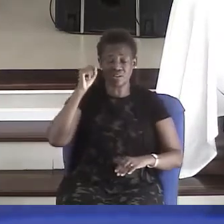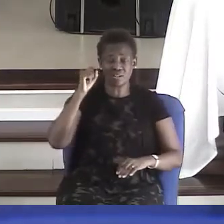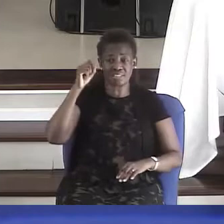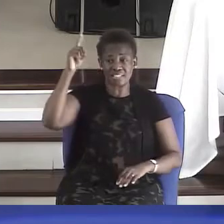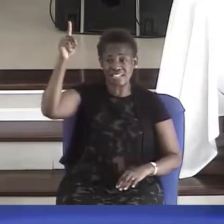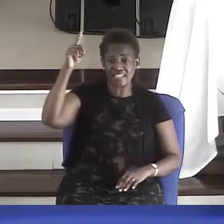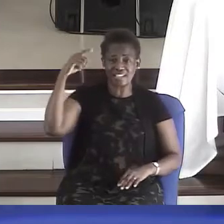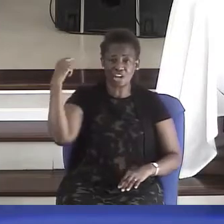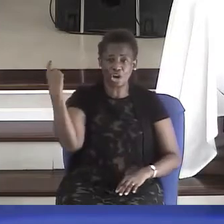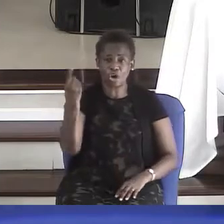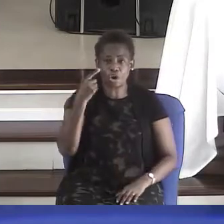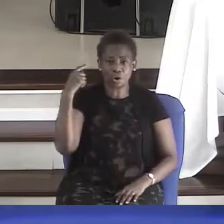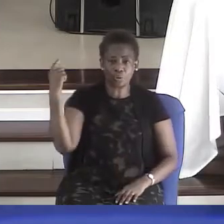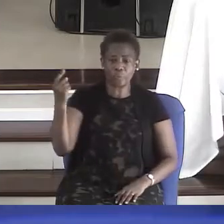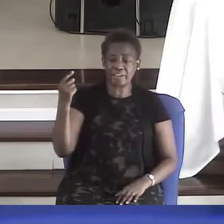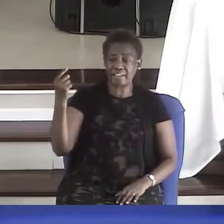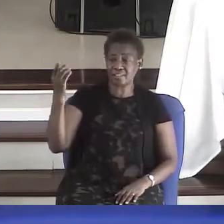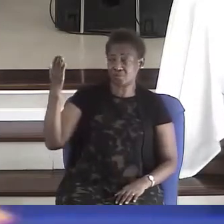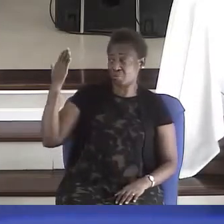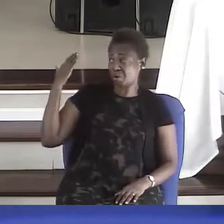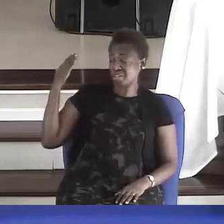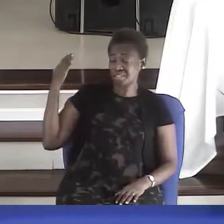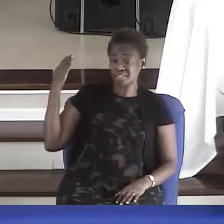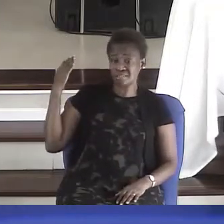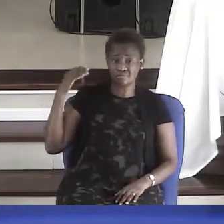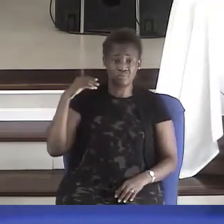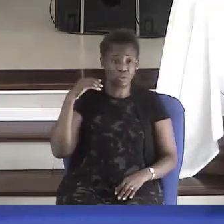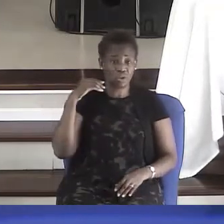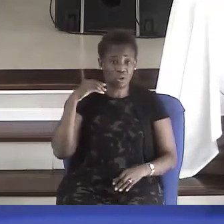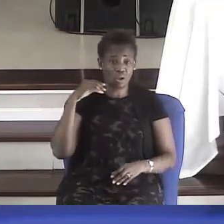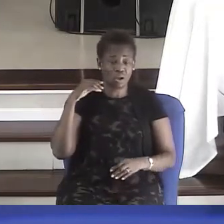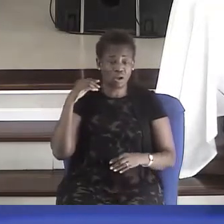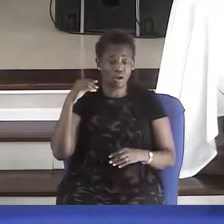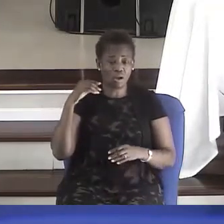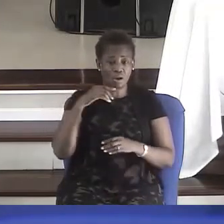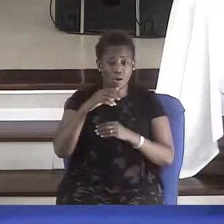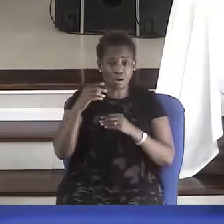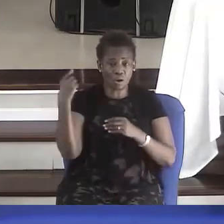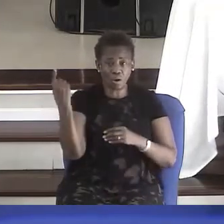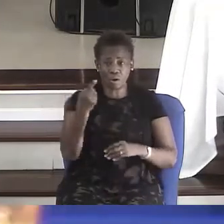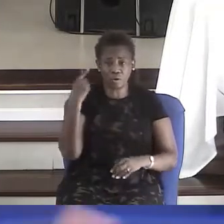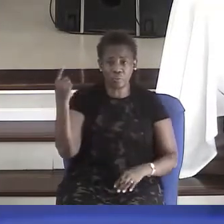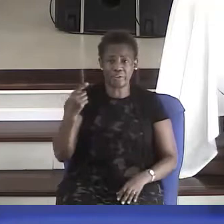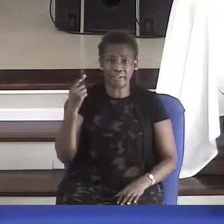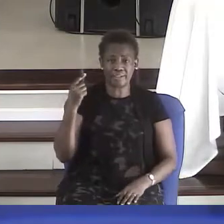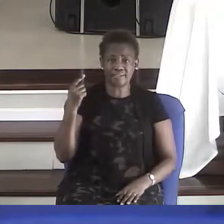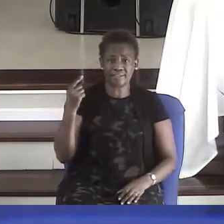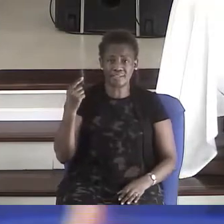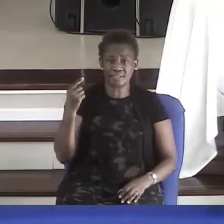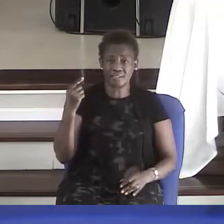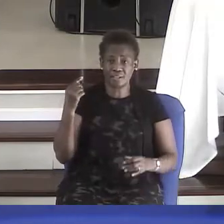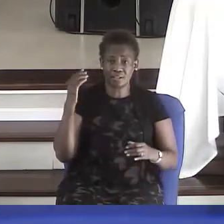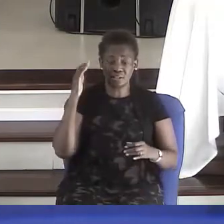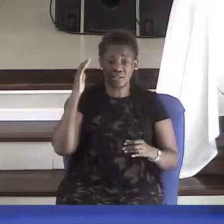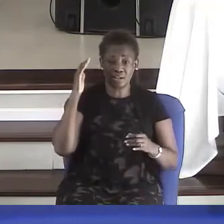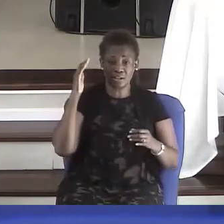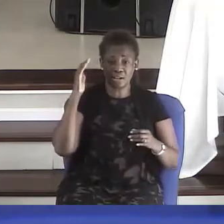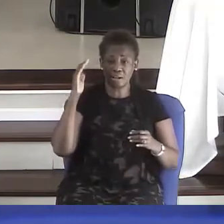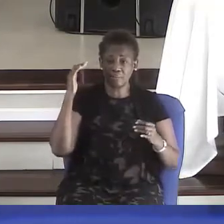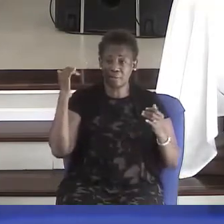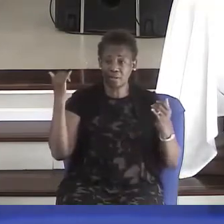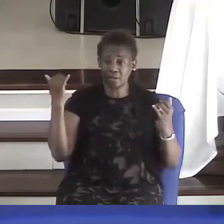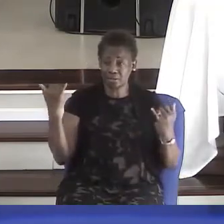always is, and always will be in the